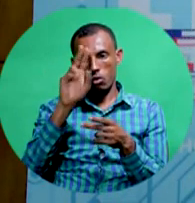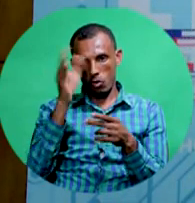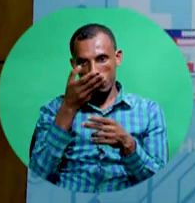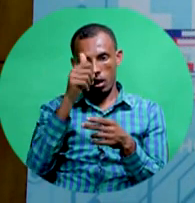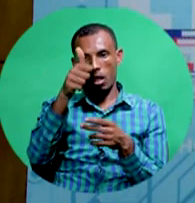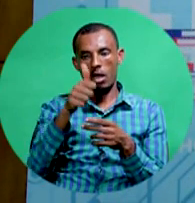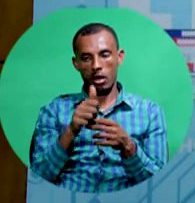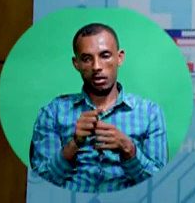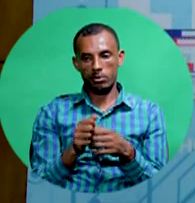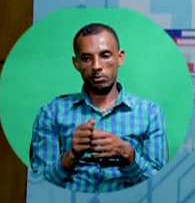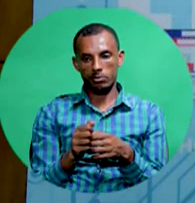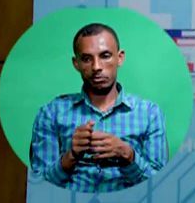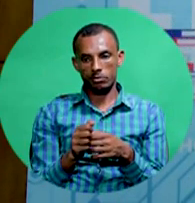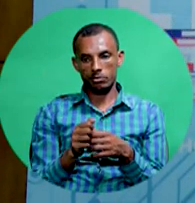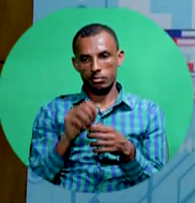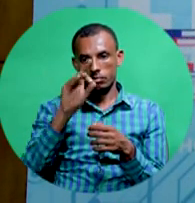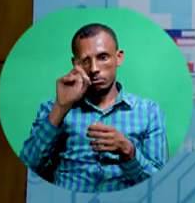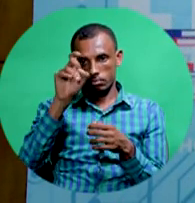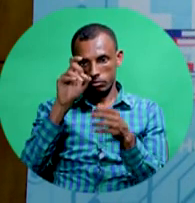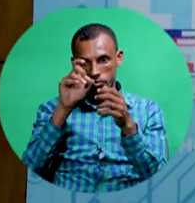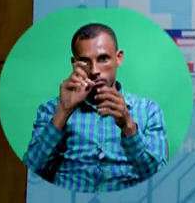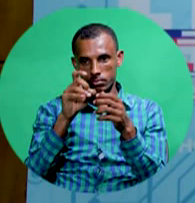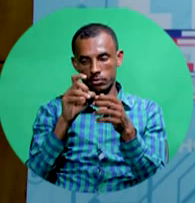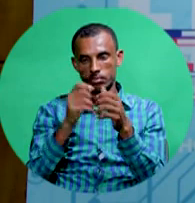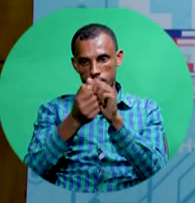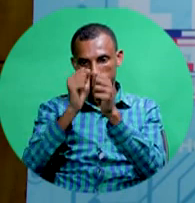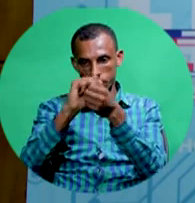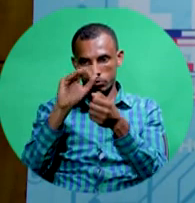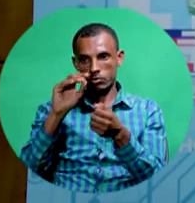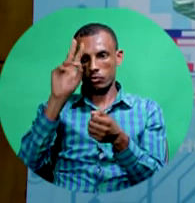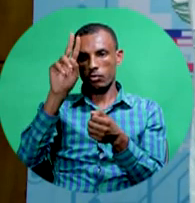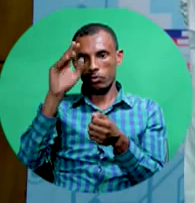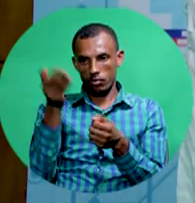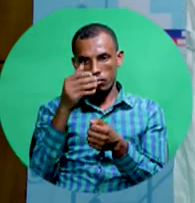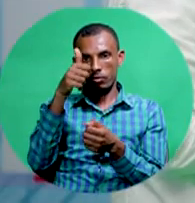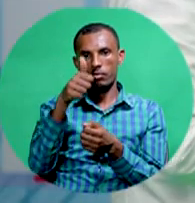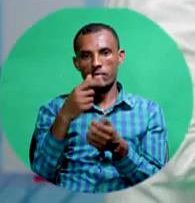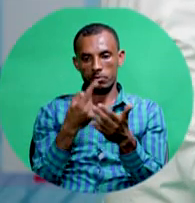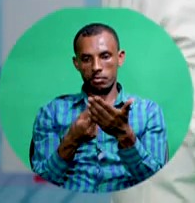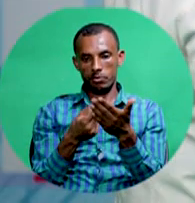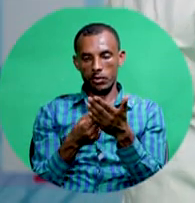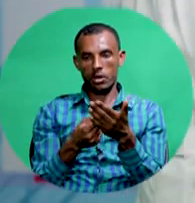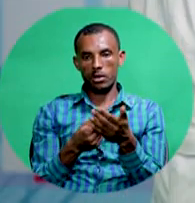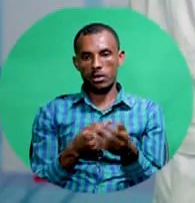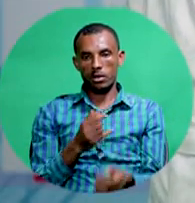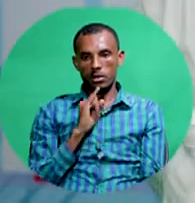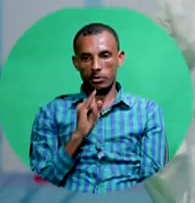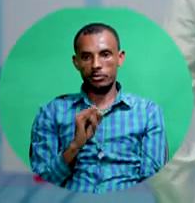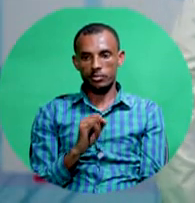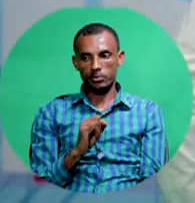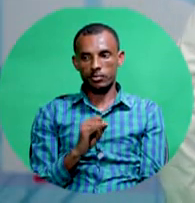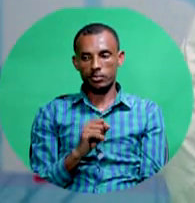a. Du over a. So this will be,